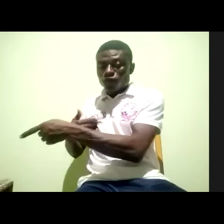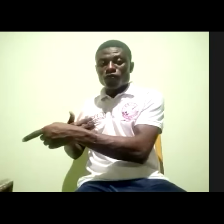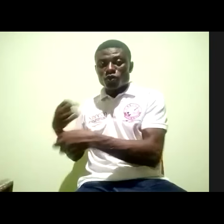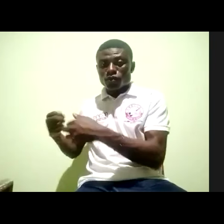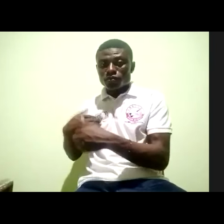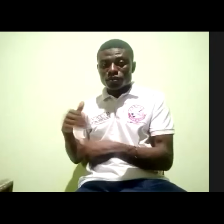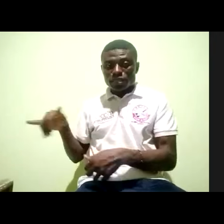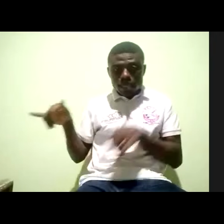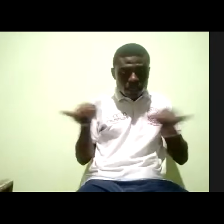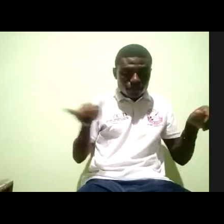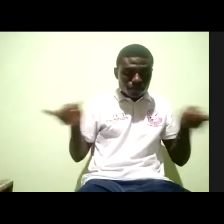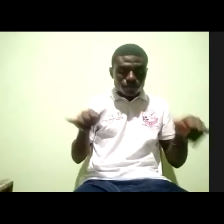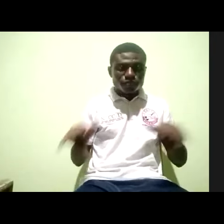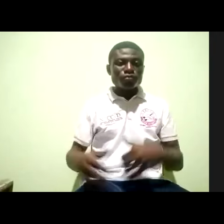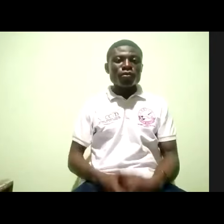Okay.